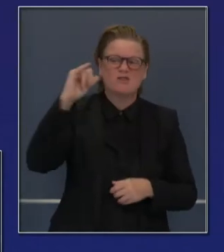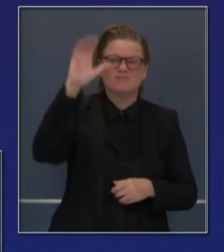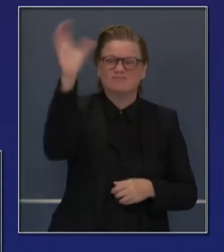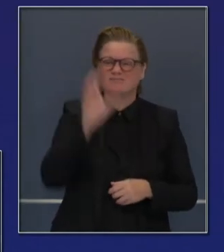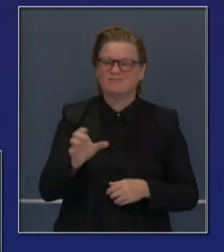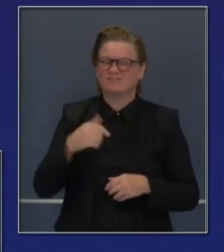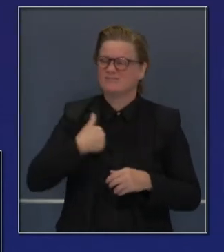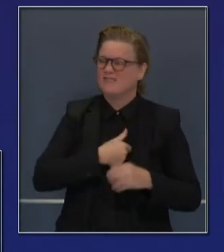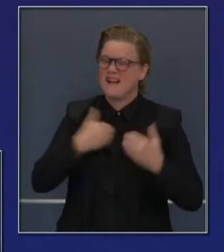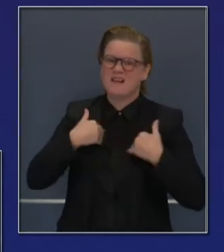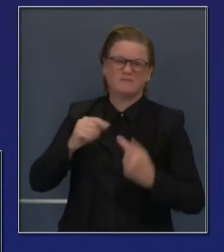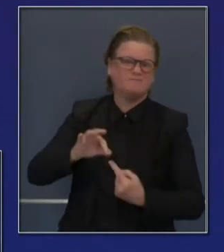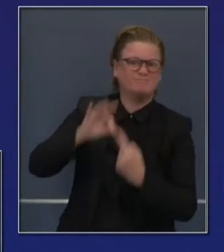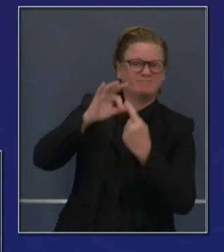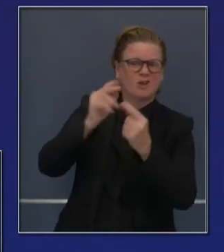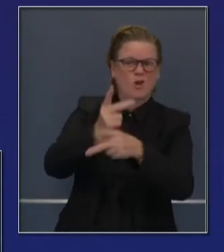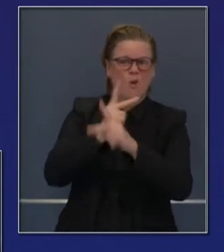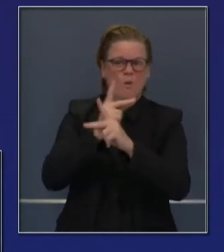drawn down